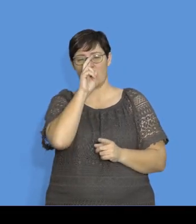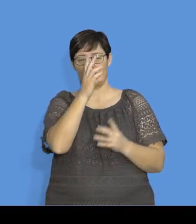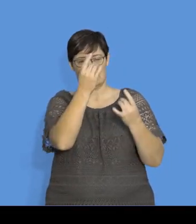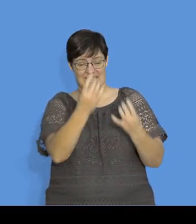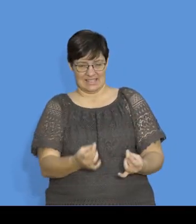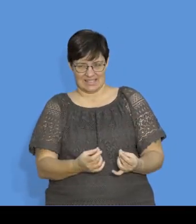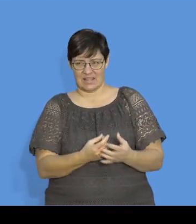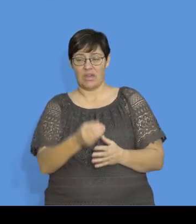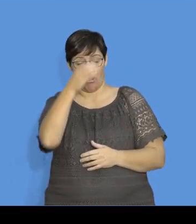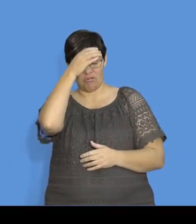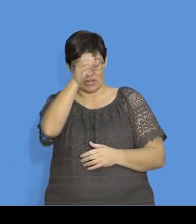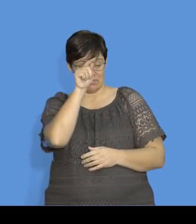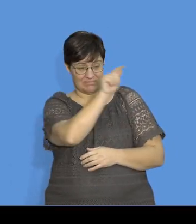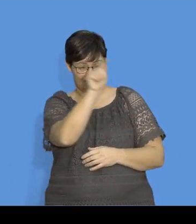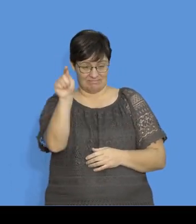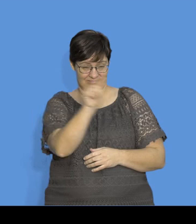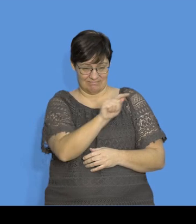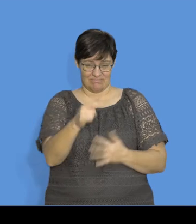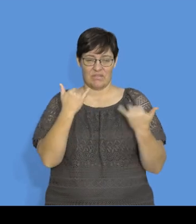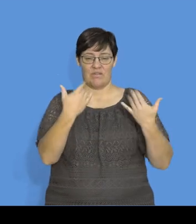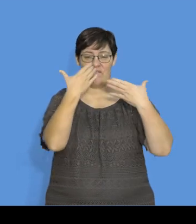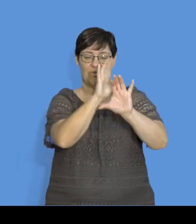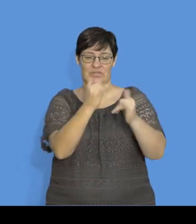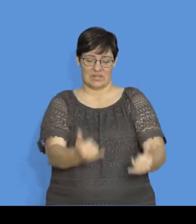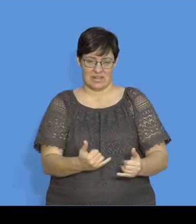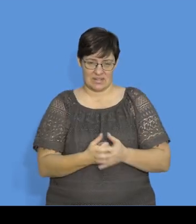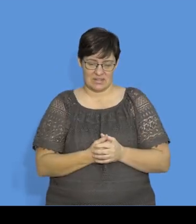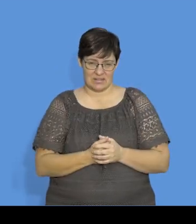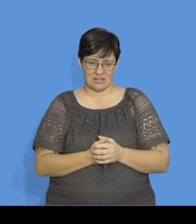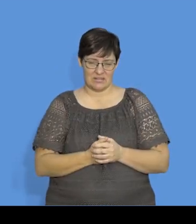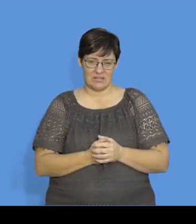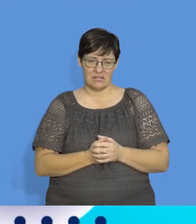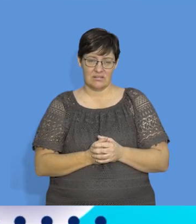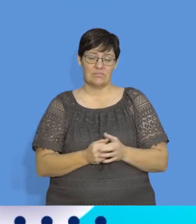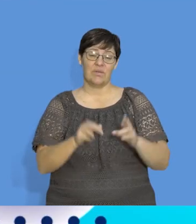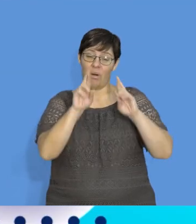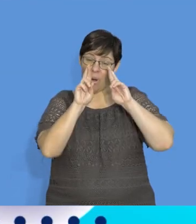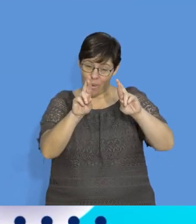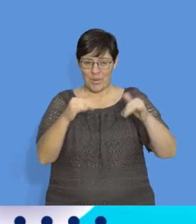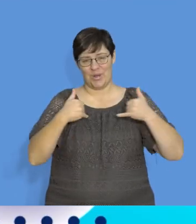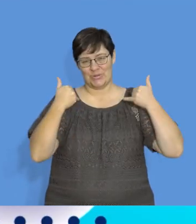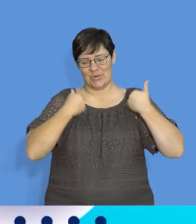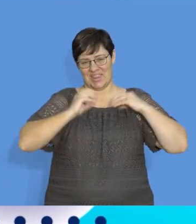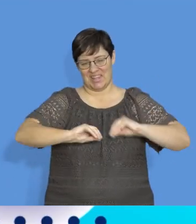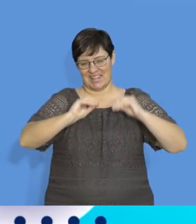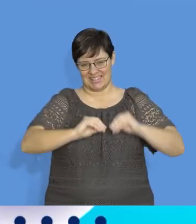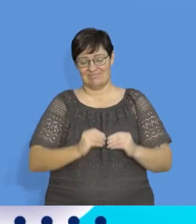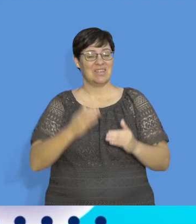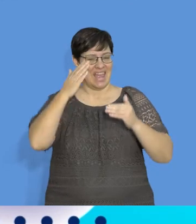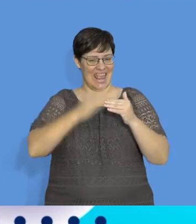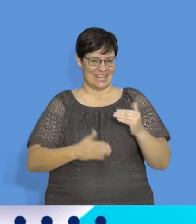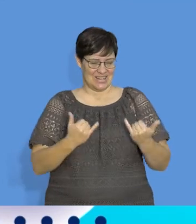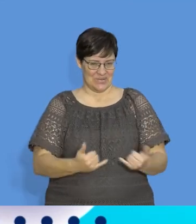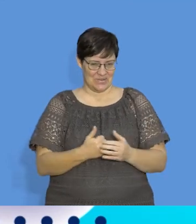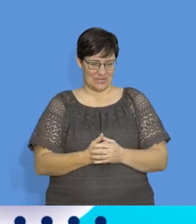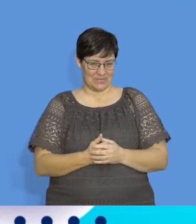at our statistics, and this is the concept we looked today. Okay, I hope you enjoyed. Okay, this is the